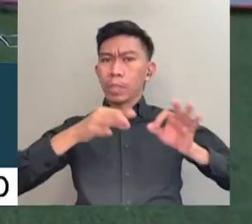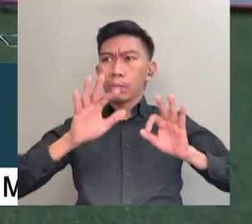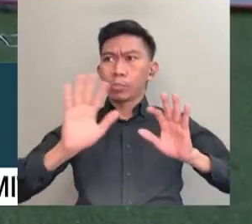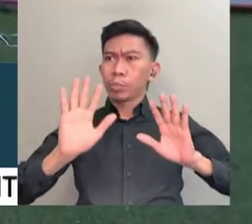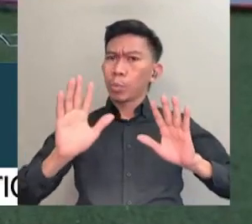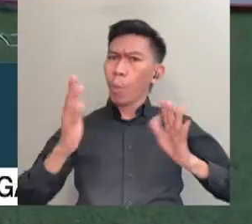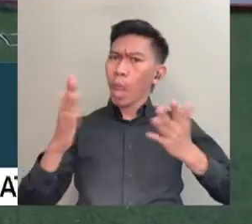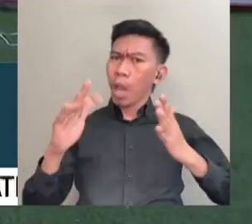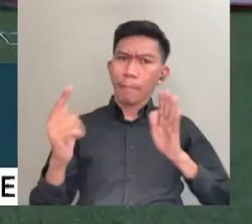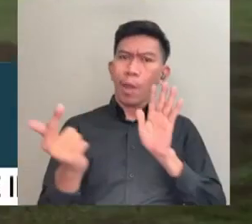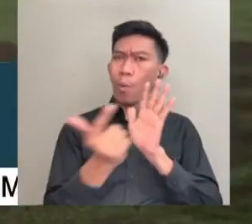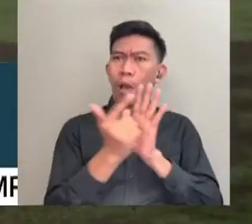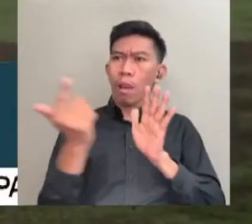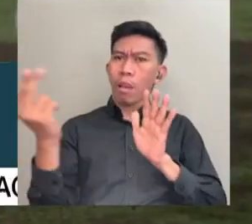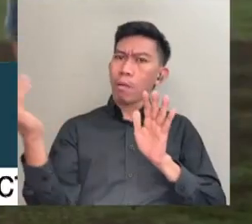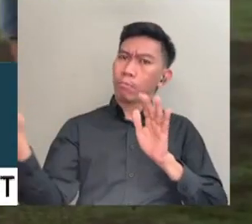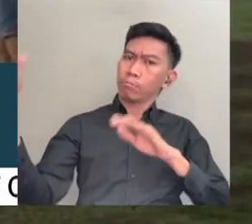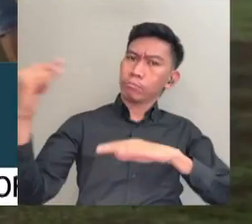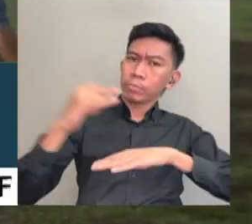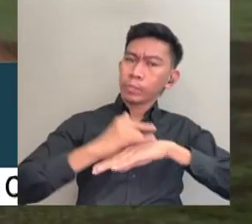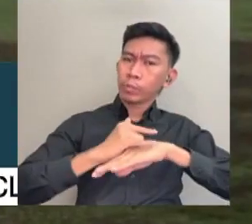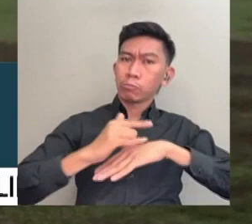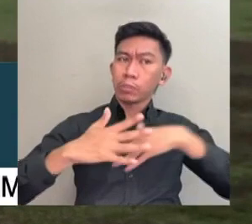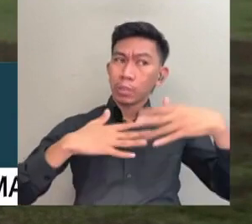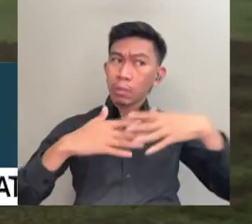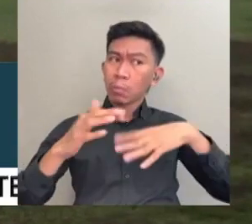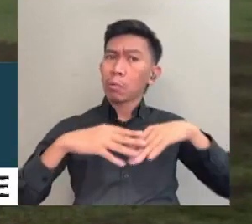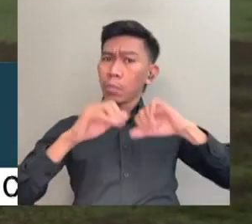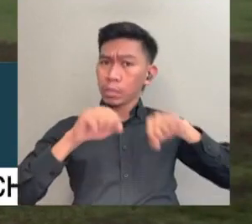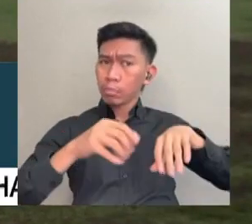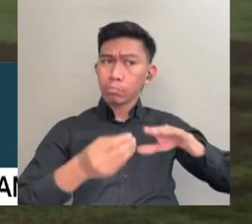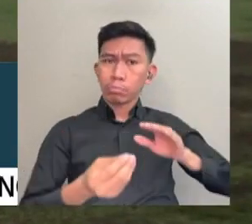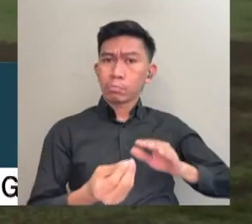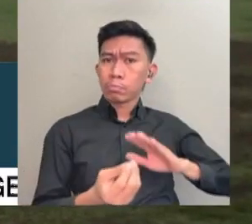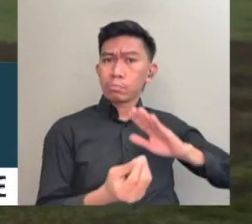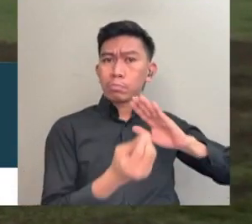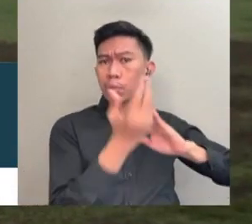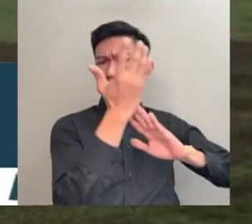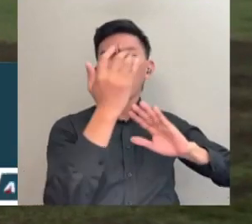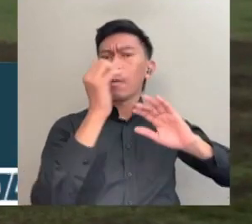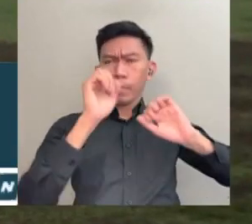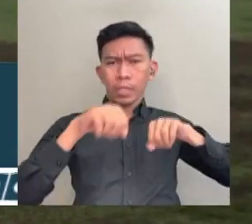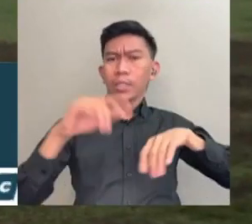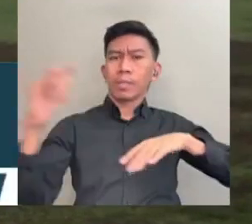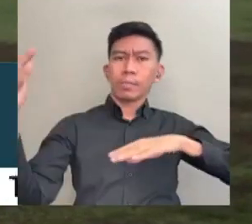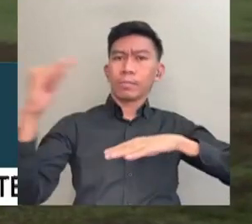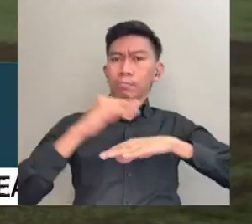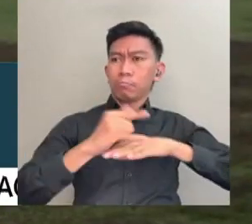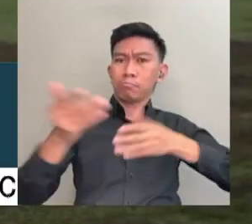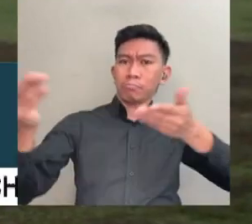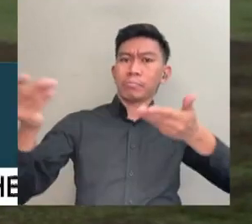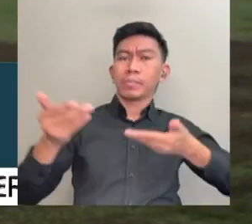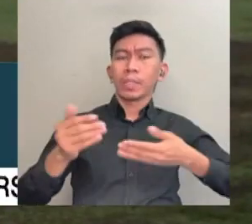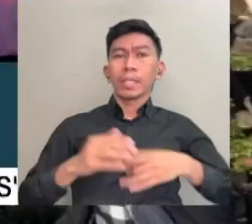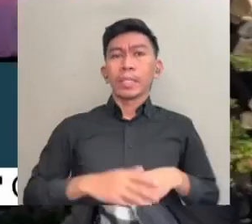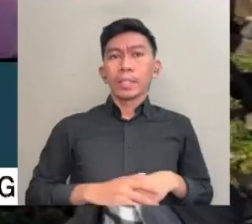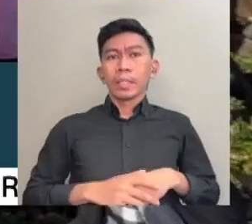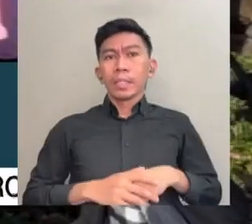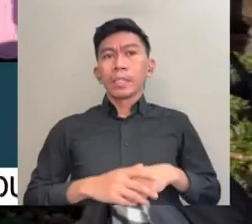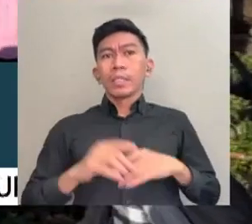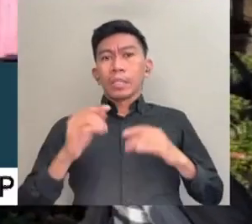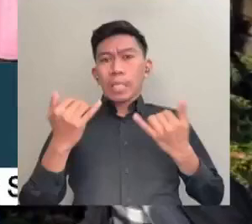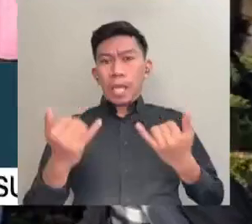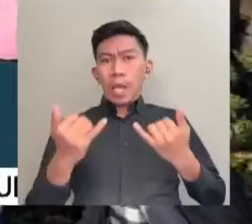Mayon volcano despite its possible eruption. Instead, the different local government units around Mayon volcano have